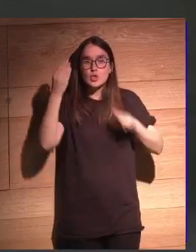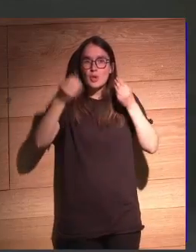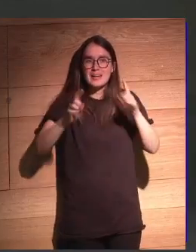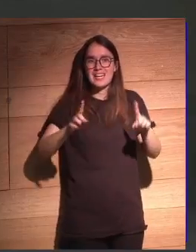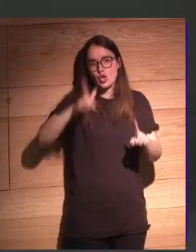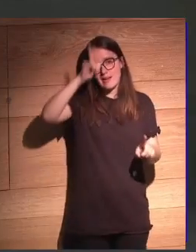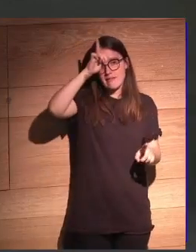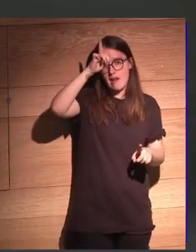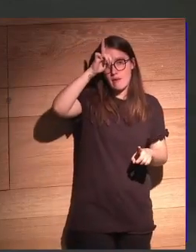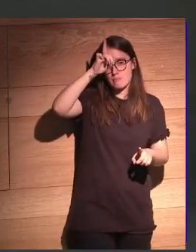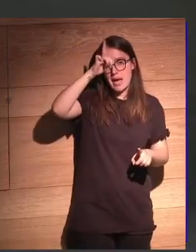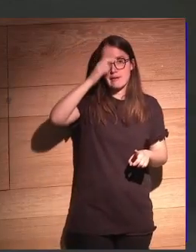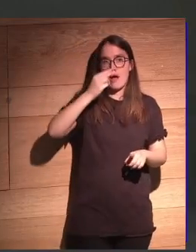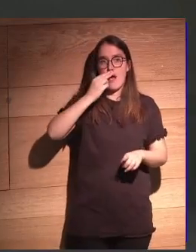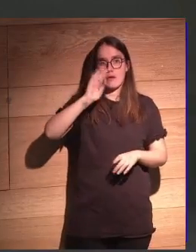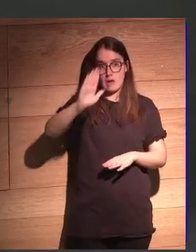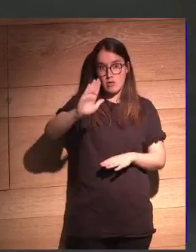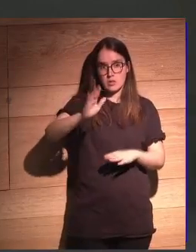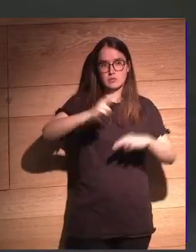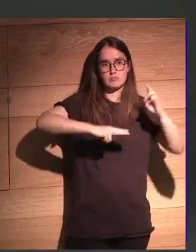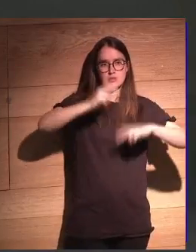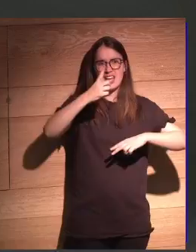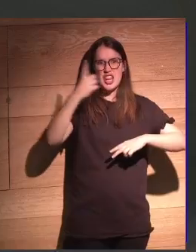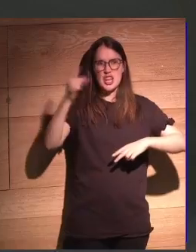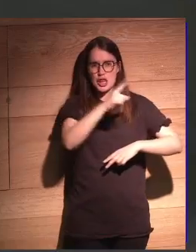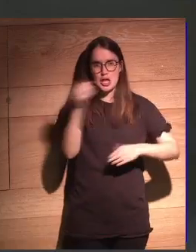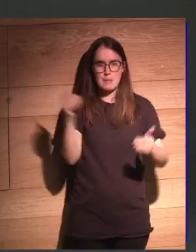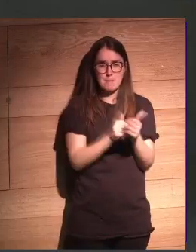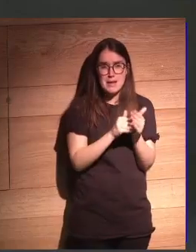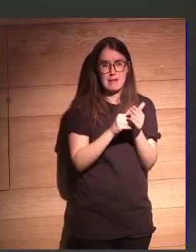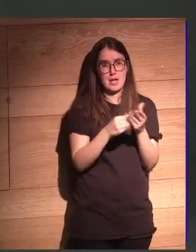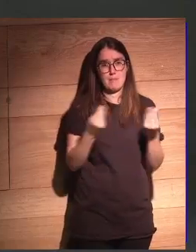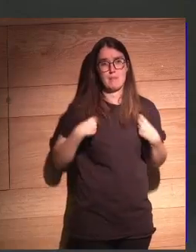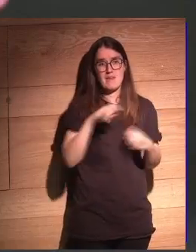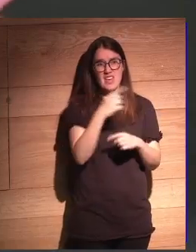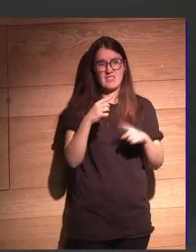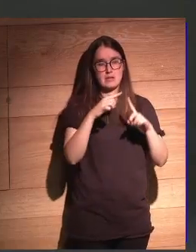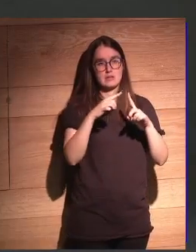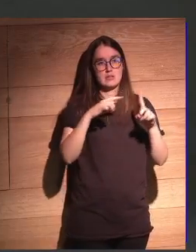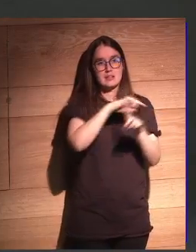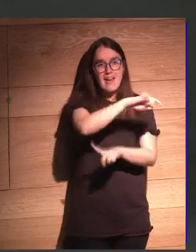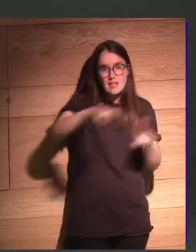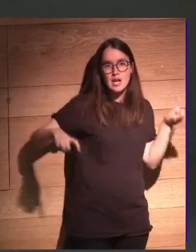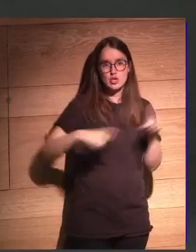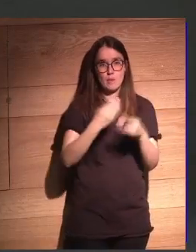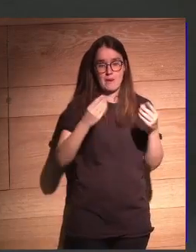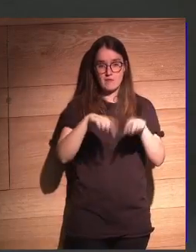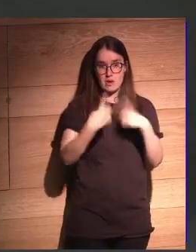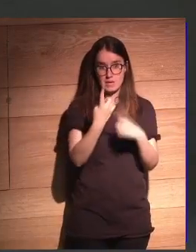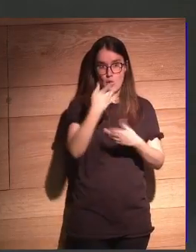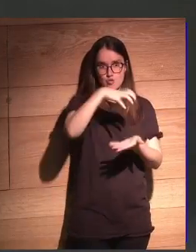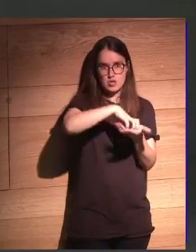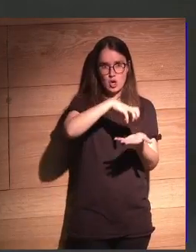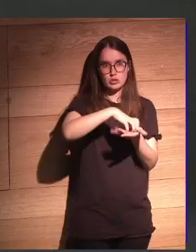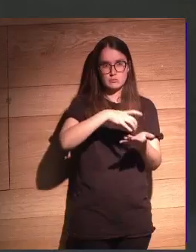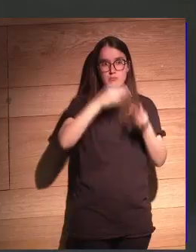that we should follow in the future. I cannot believe that in the Nazi Germany, 100,000 houses were built